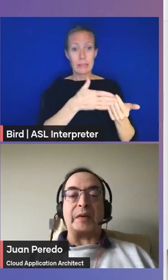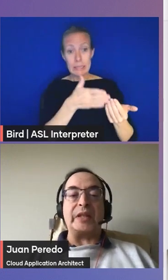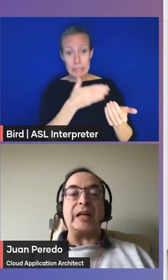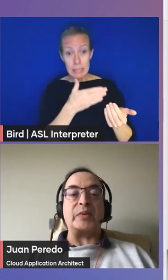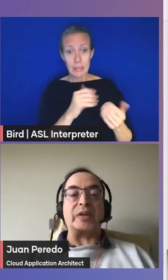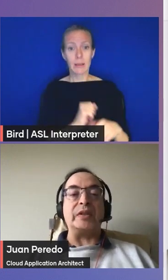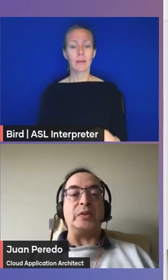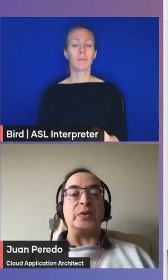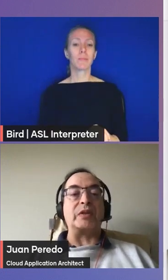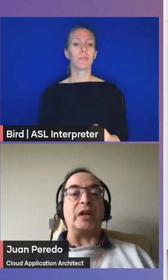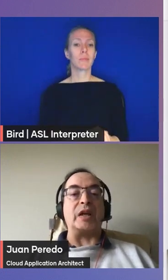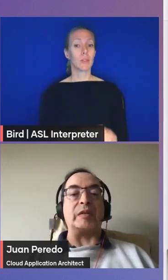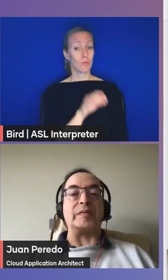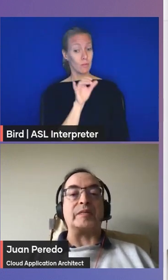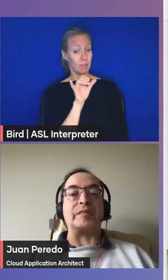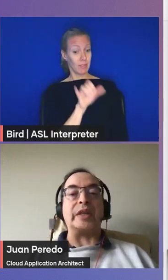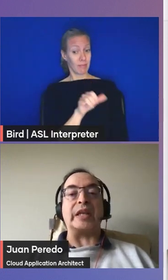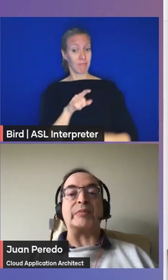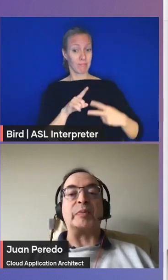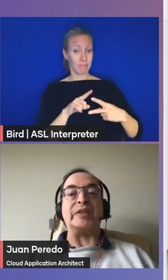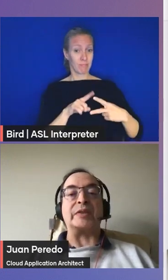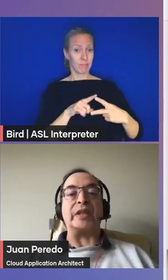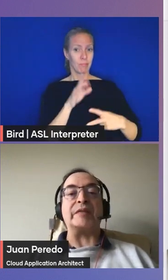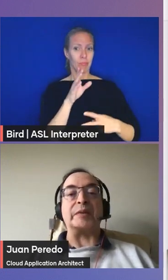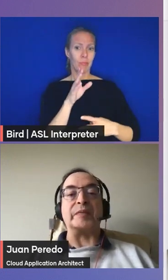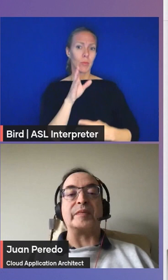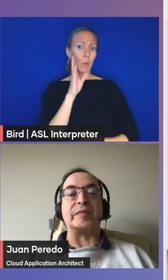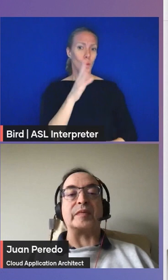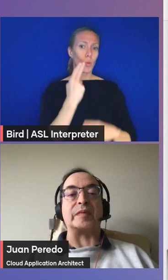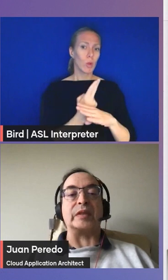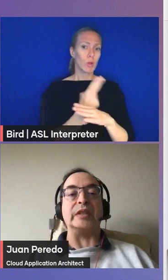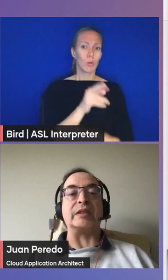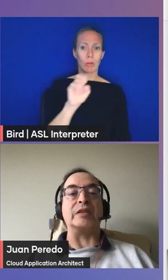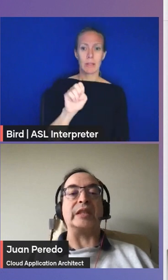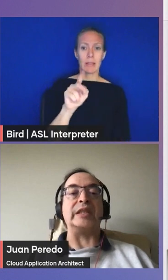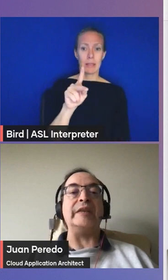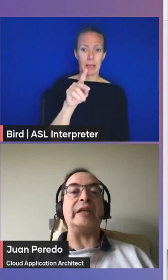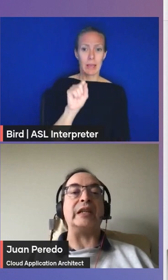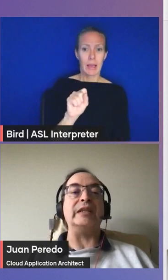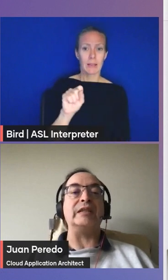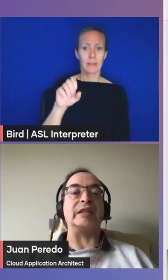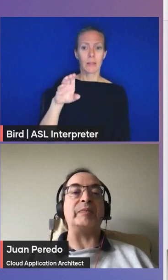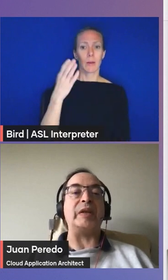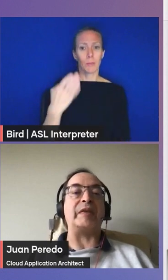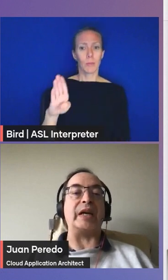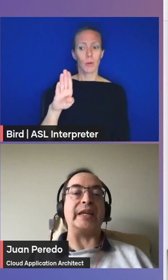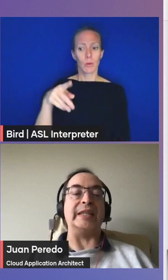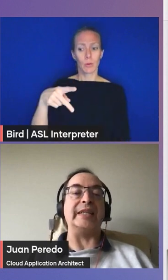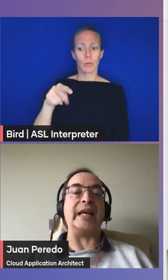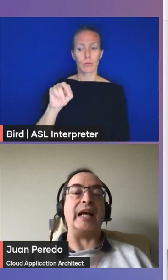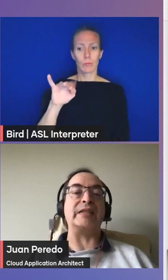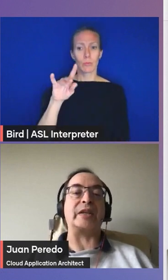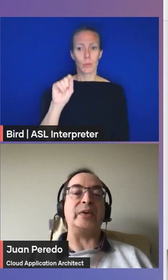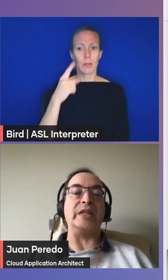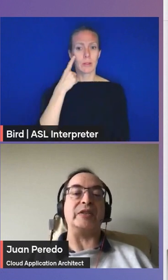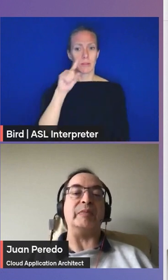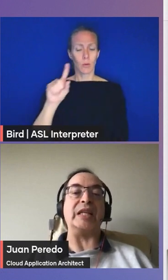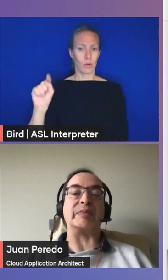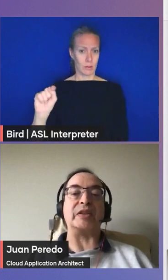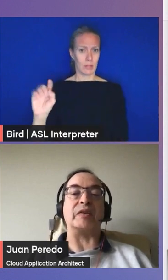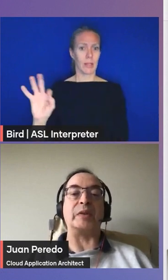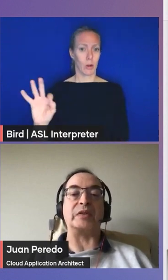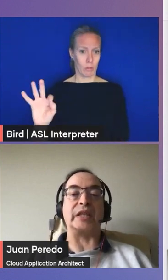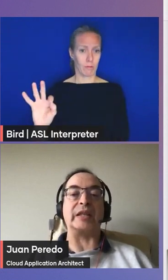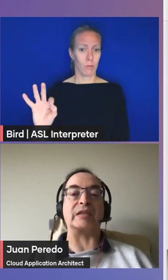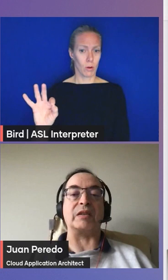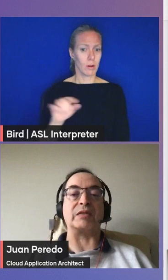And for that, we're going to use EKS Blueprints for Terraform. This is going to significantly simplify and enhance the creation and management